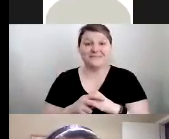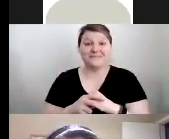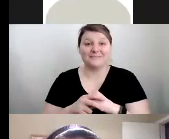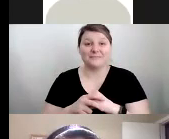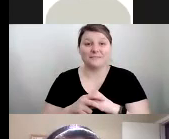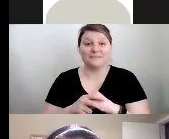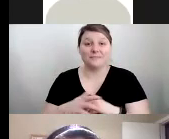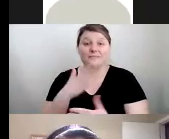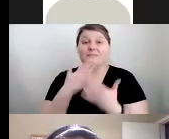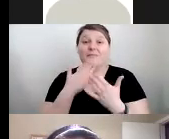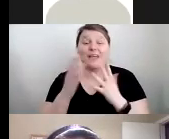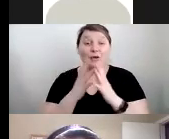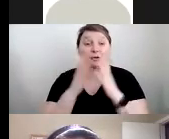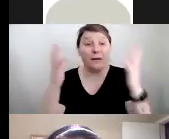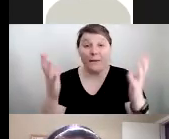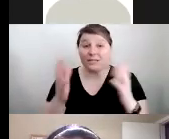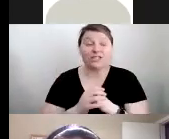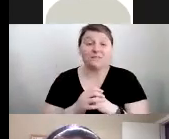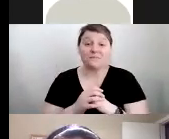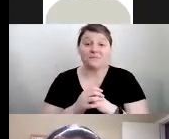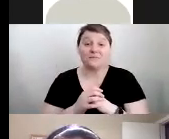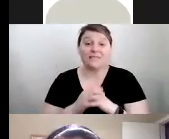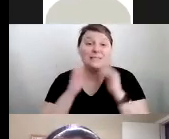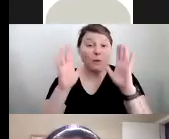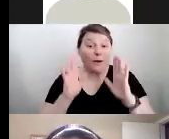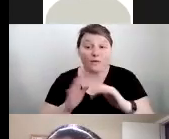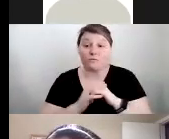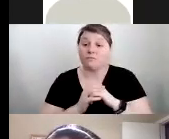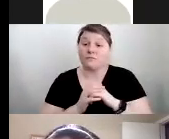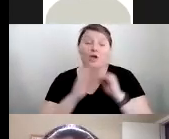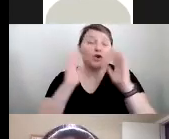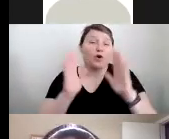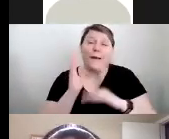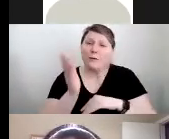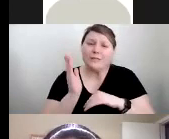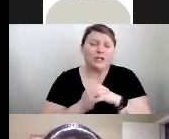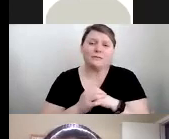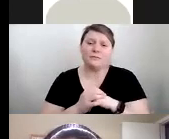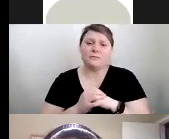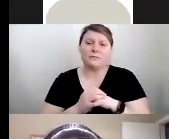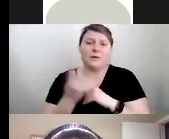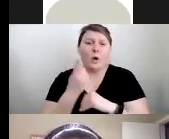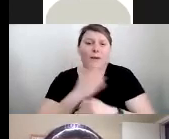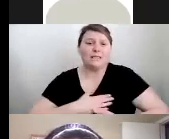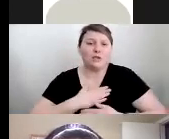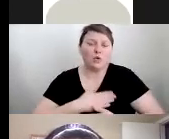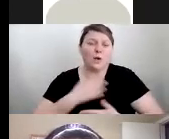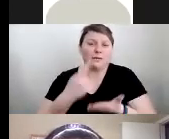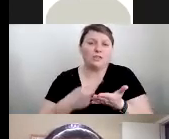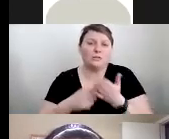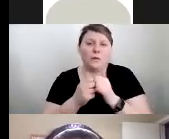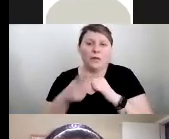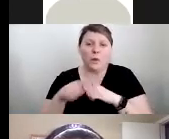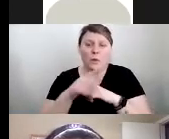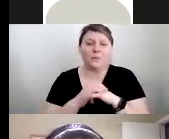Well, thank you so very much. It's been wonderful. You're a great presenter. Always enjoy talking to you, Dr.